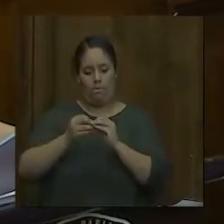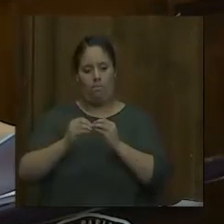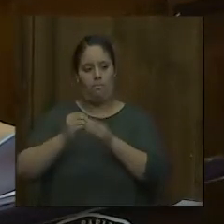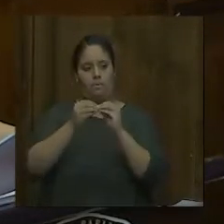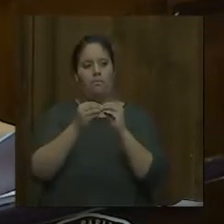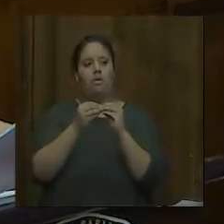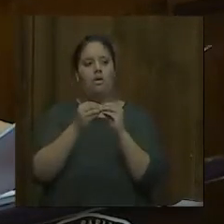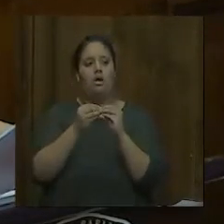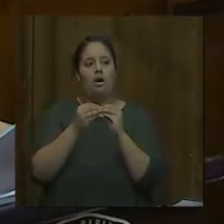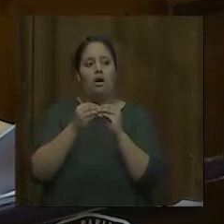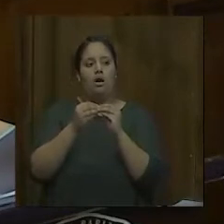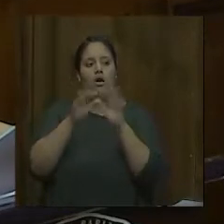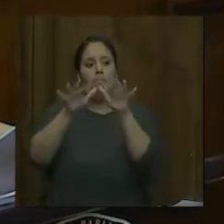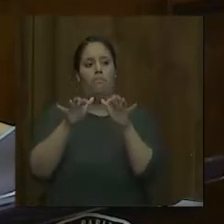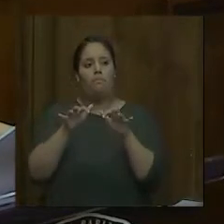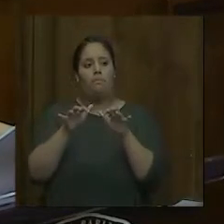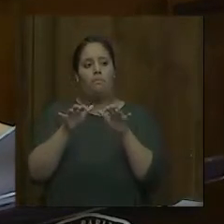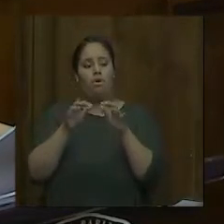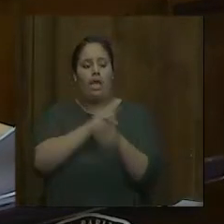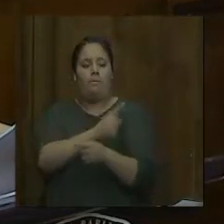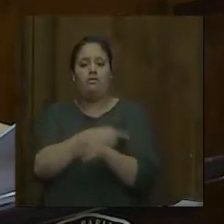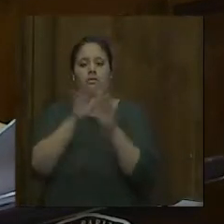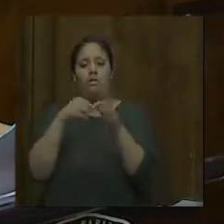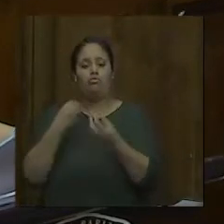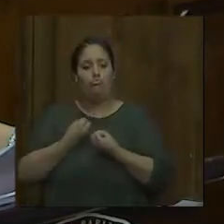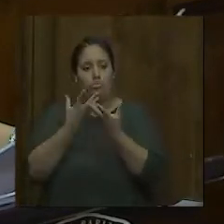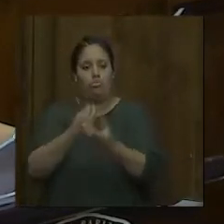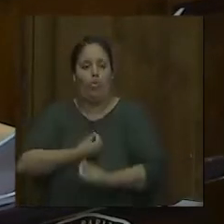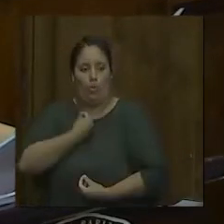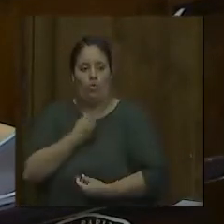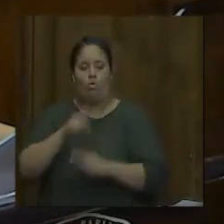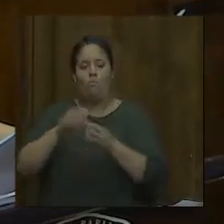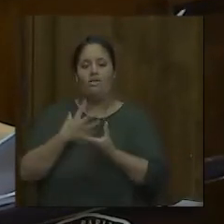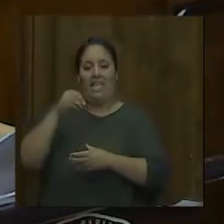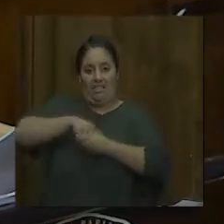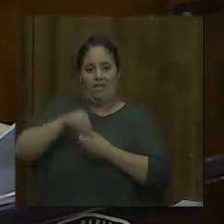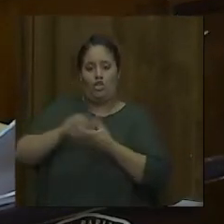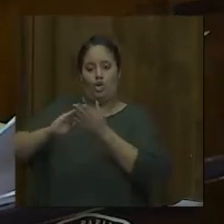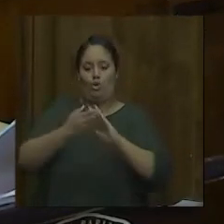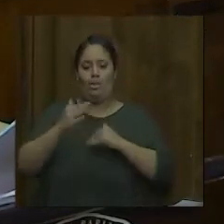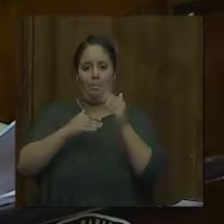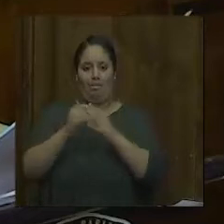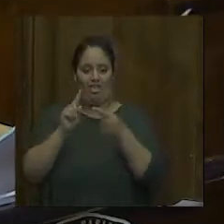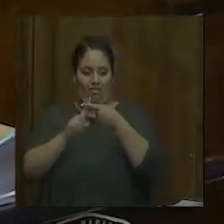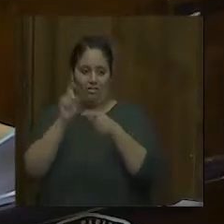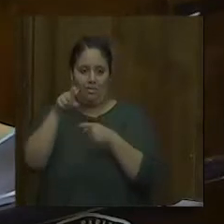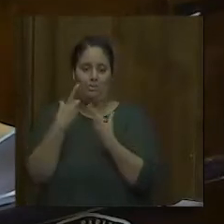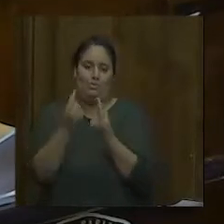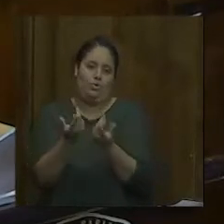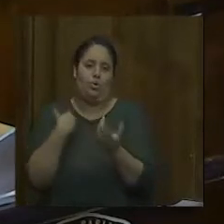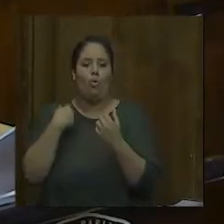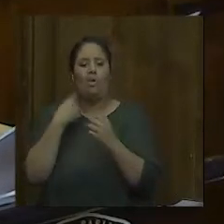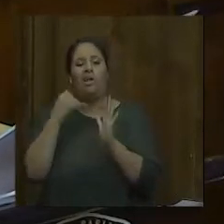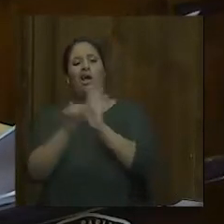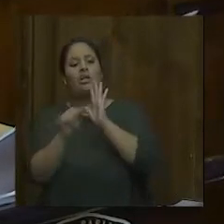contribute to nation building and to offer better prospects to our youth, we have to invest in community building first. We have established